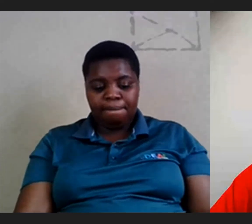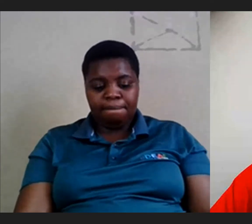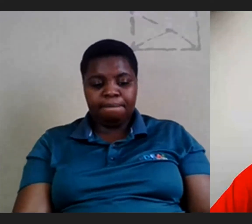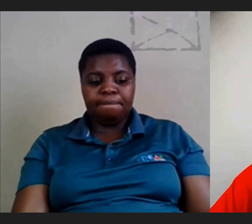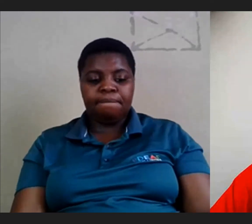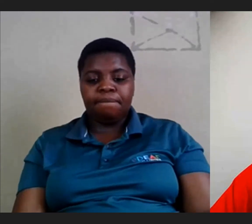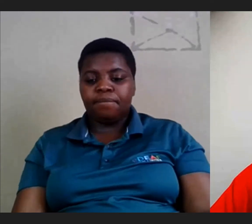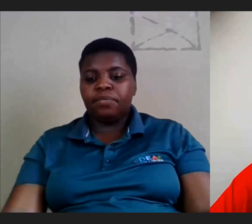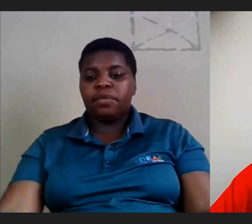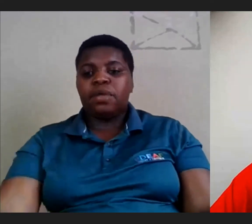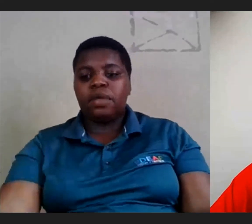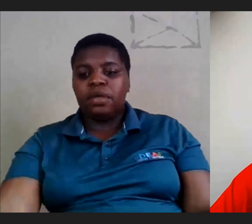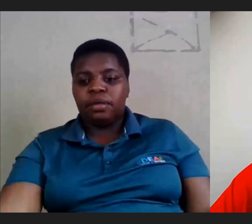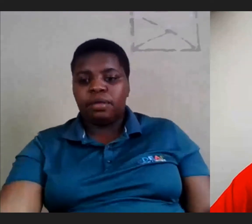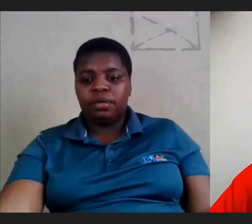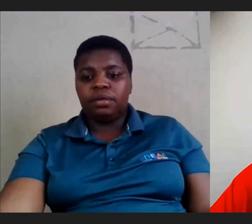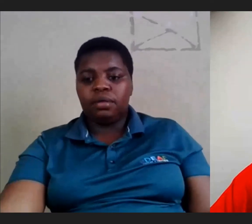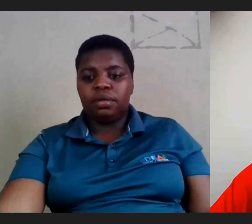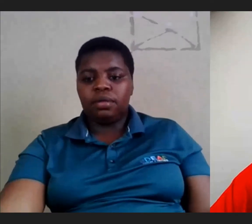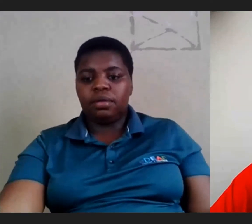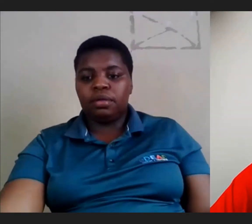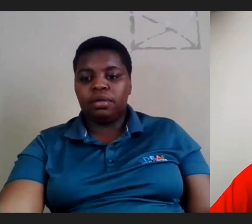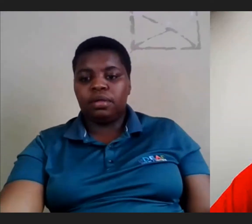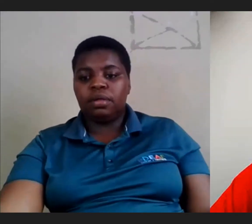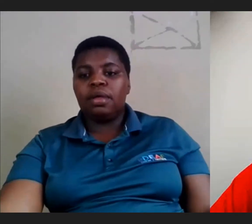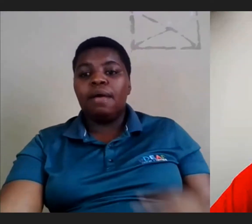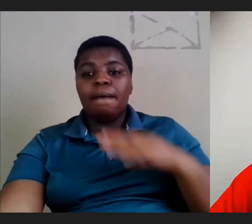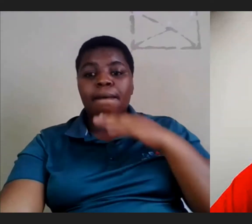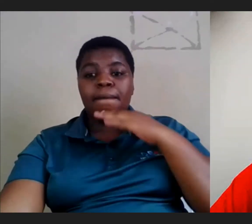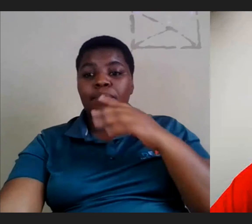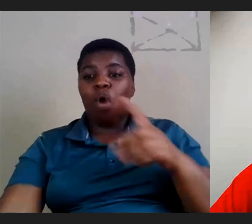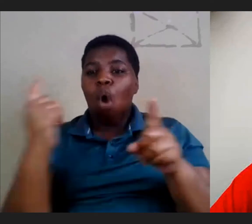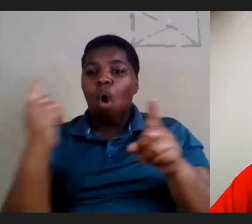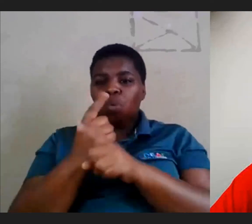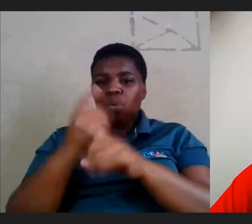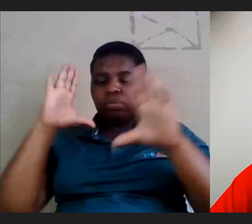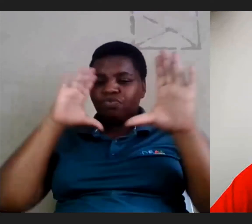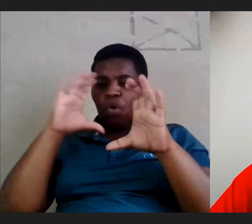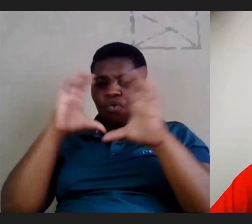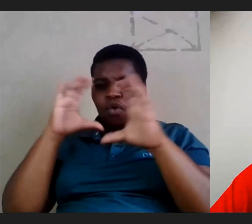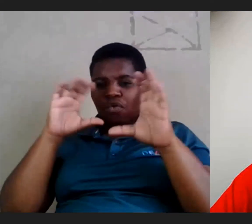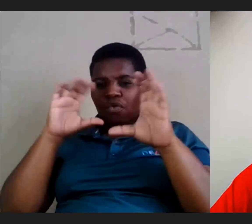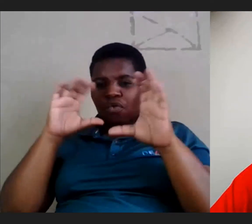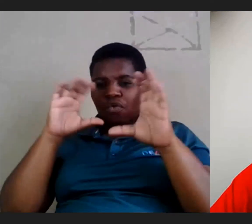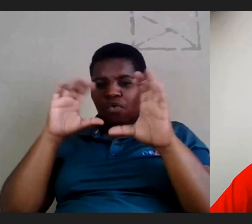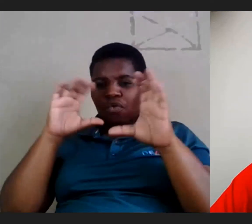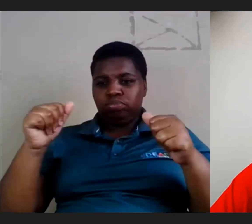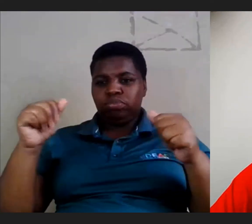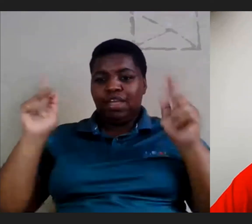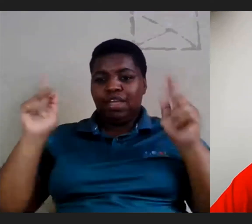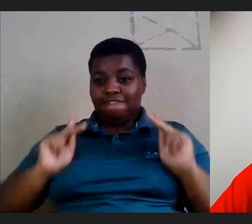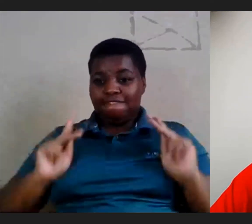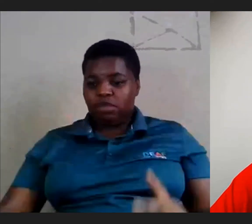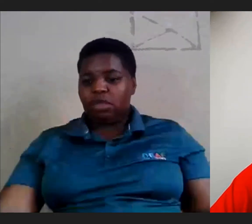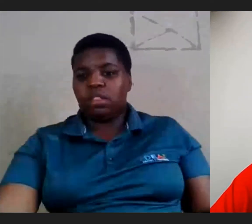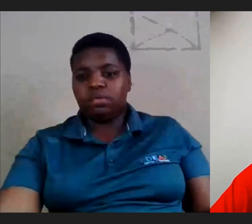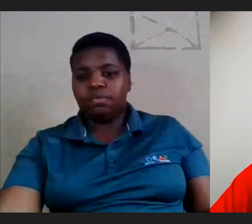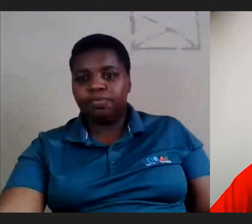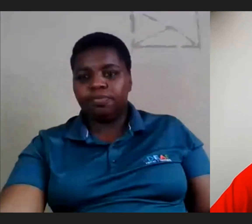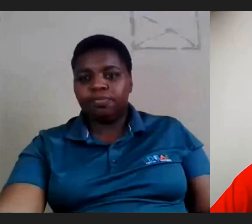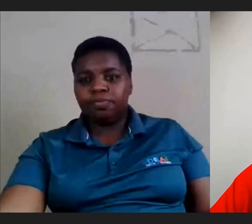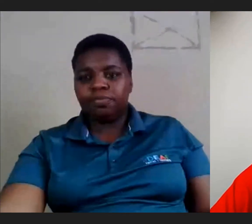physical activities, physical education, rehabilitation sciences, and physiotherapy, and his